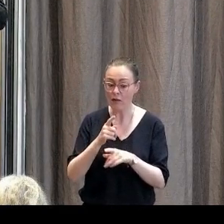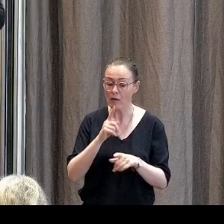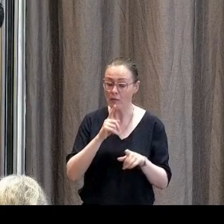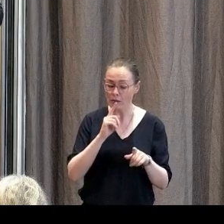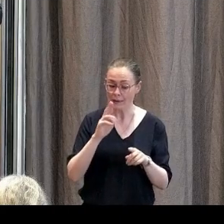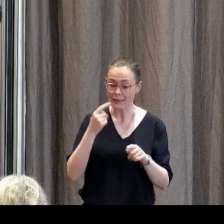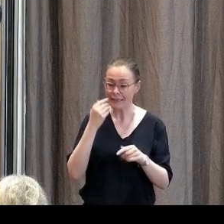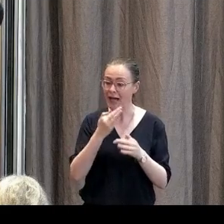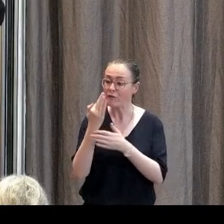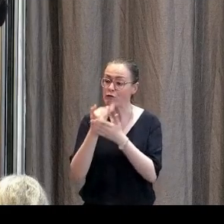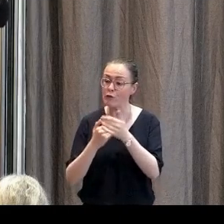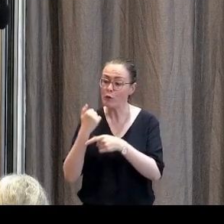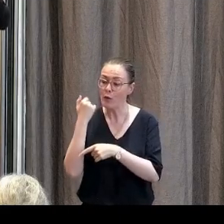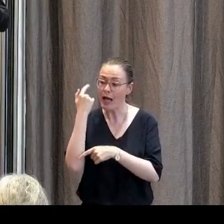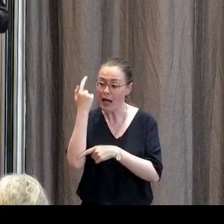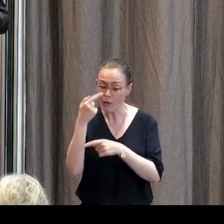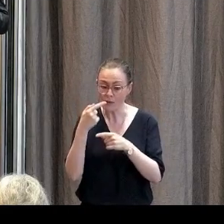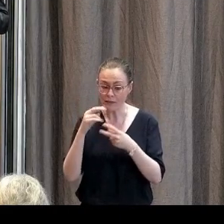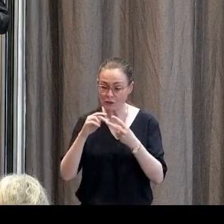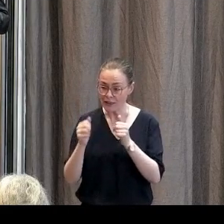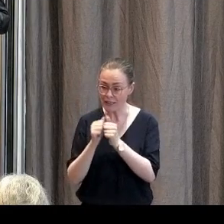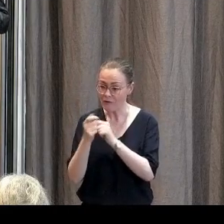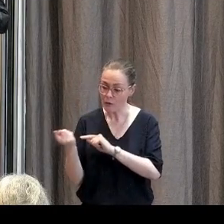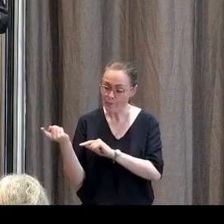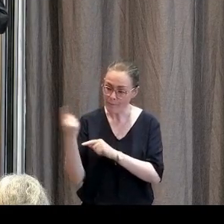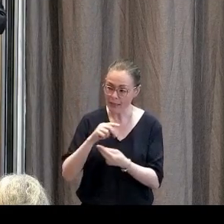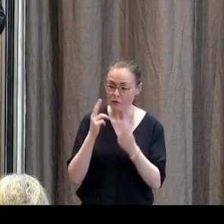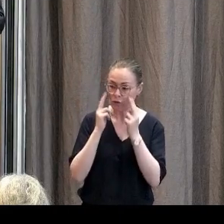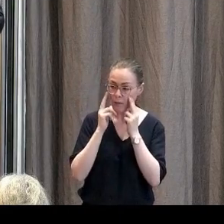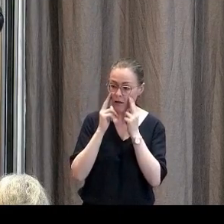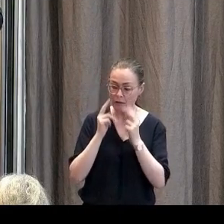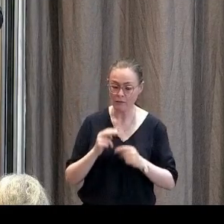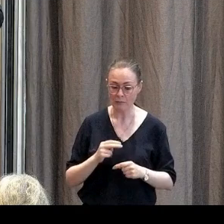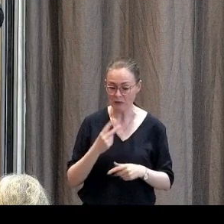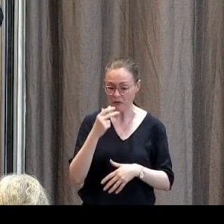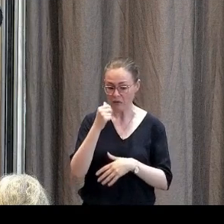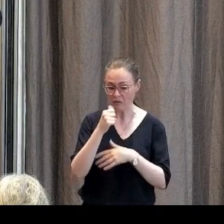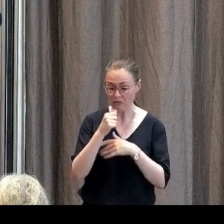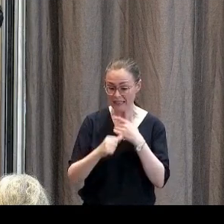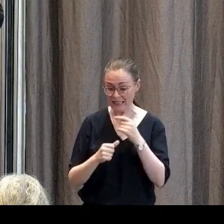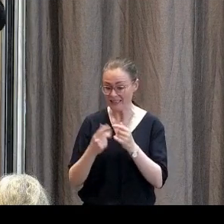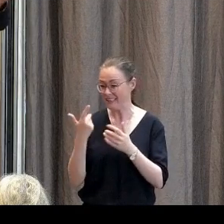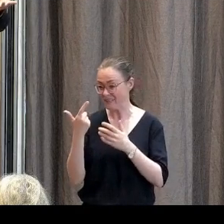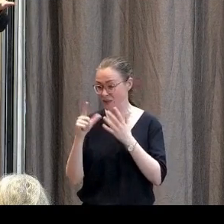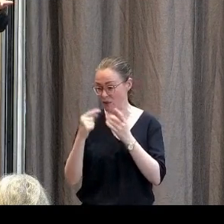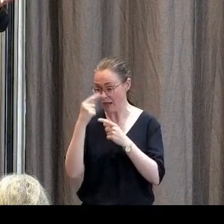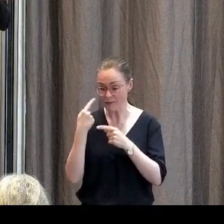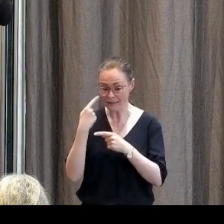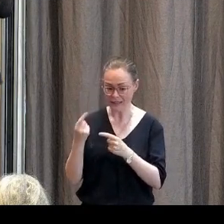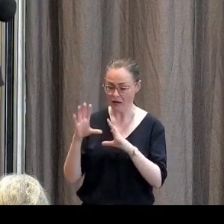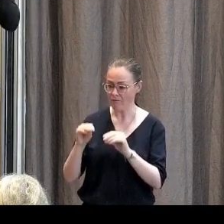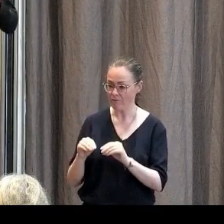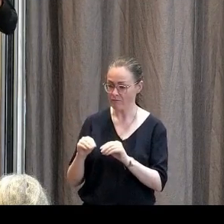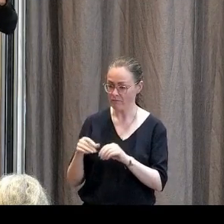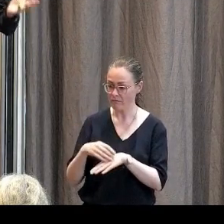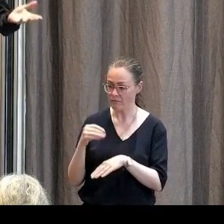within a few hours, that gene activity goes back to normal. By 3 days, 72 hours, that gene is switched off again.